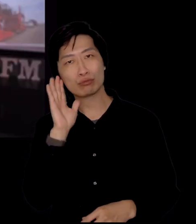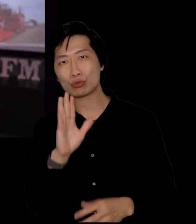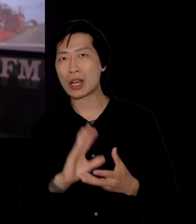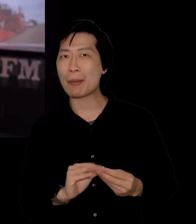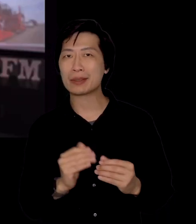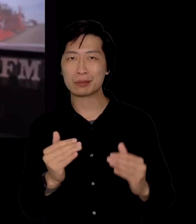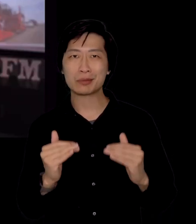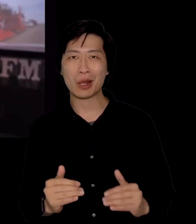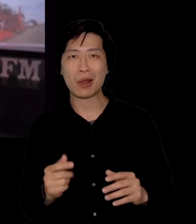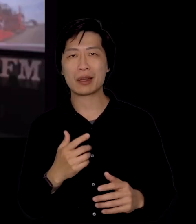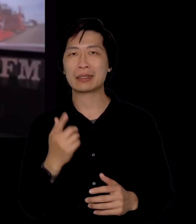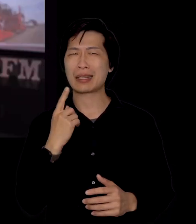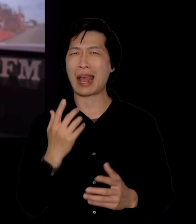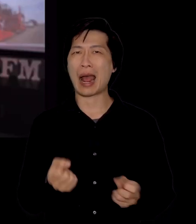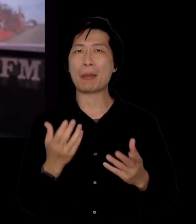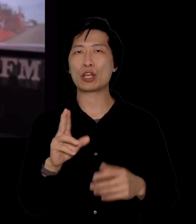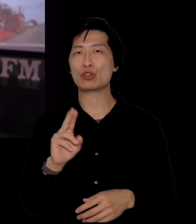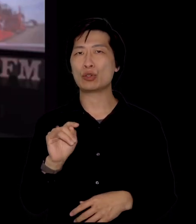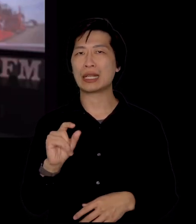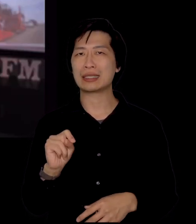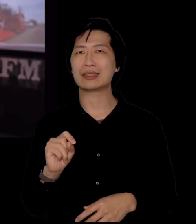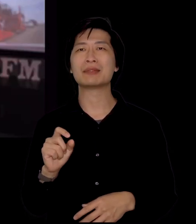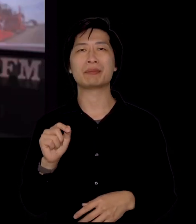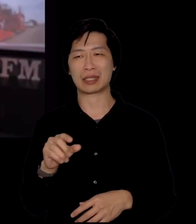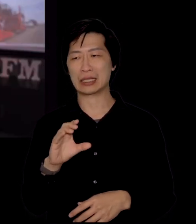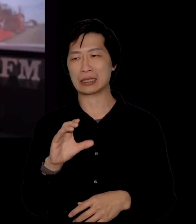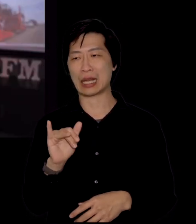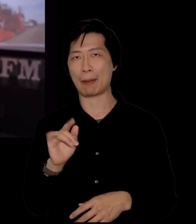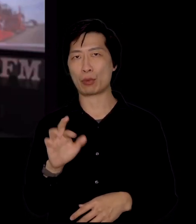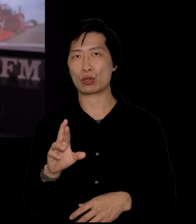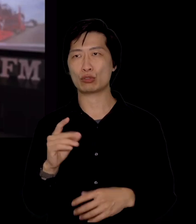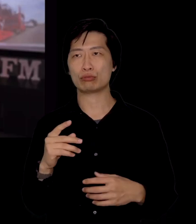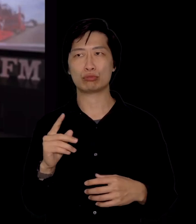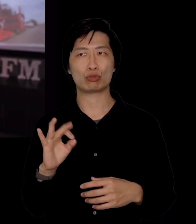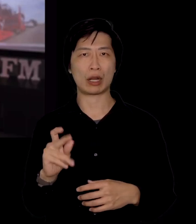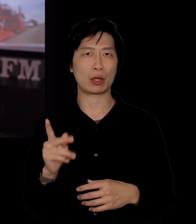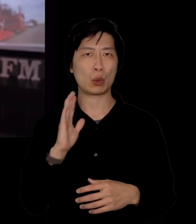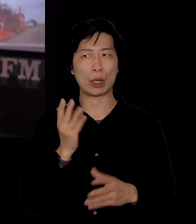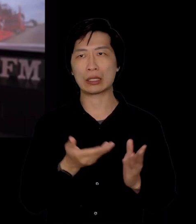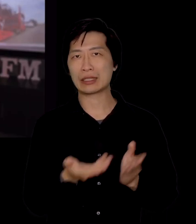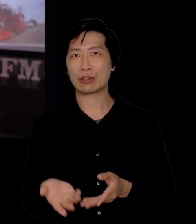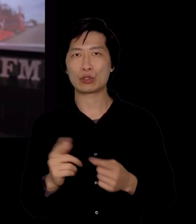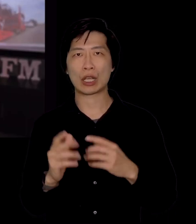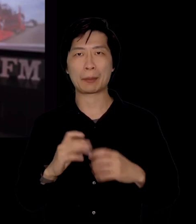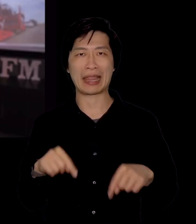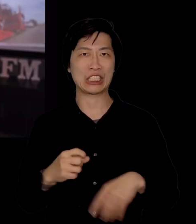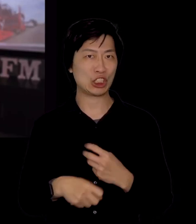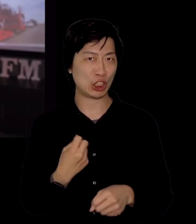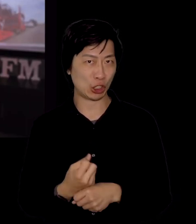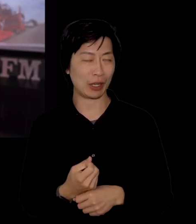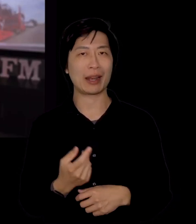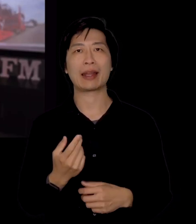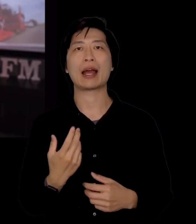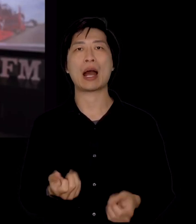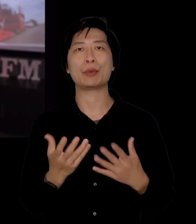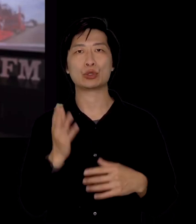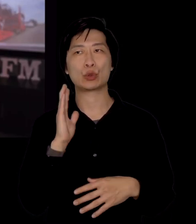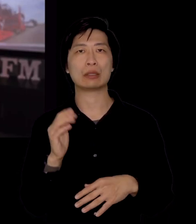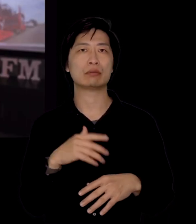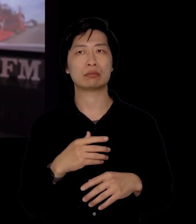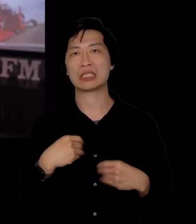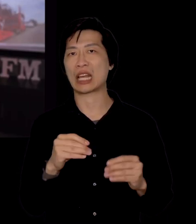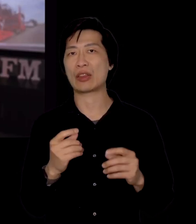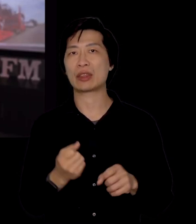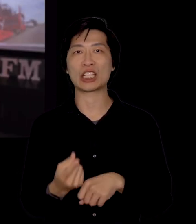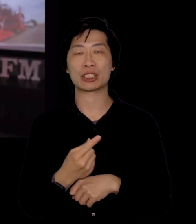love to hear your predictions in the comment section below as far as how many units Cybertruck will sell this year, or let's say Tesla will deliver to customers